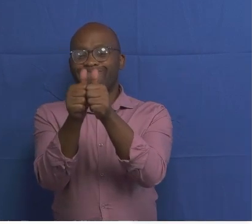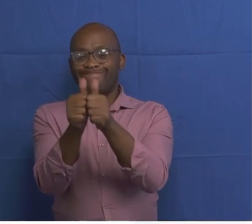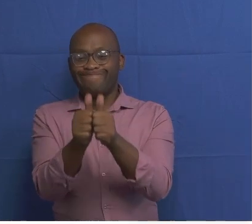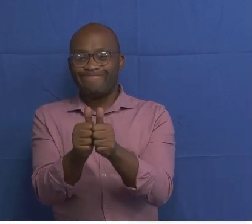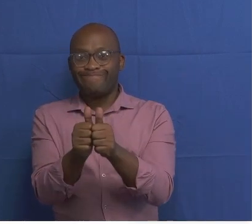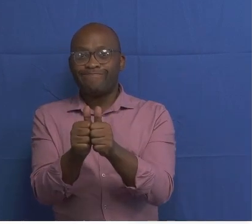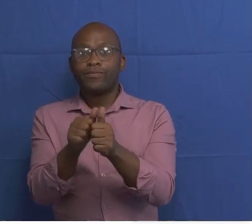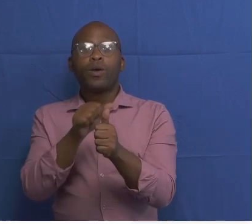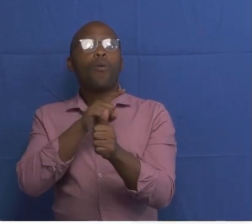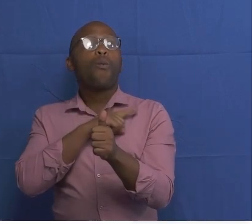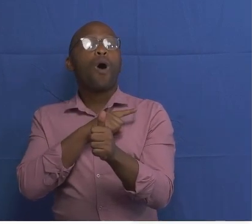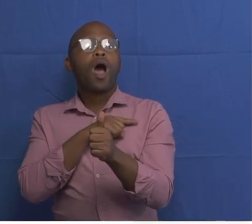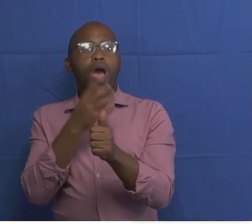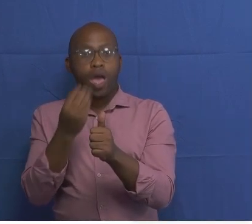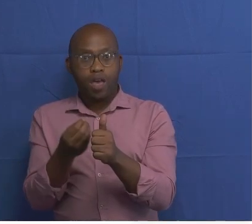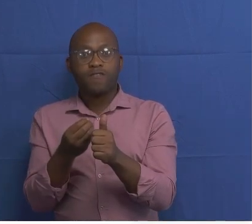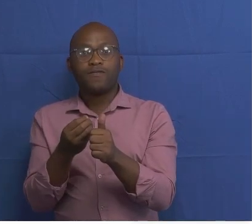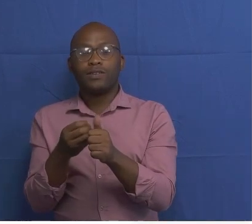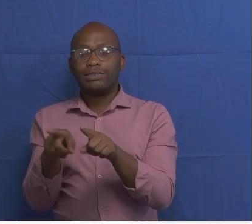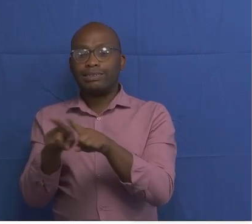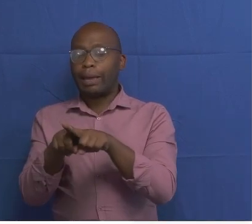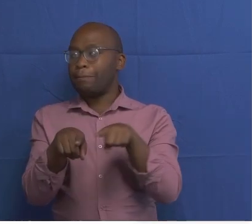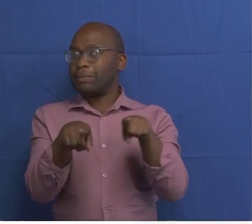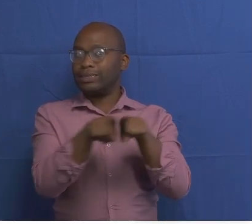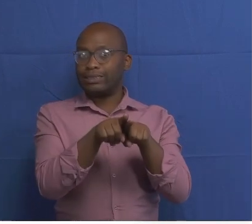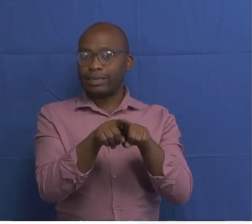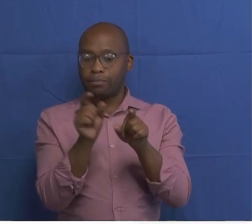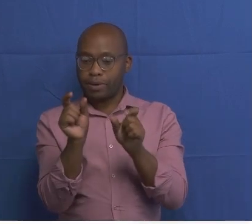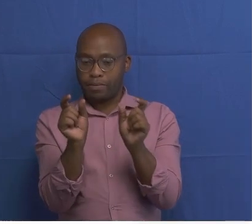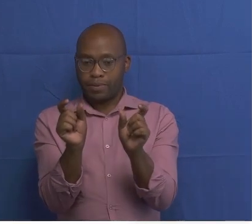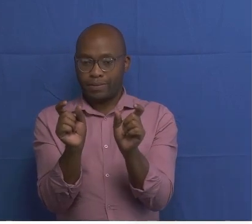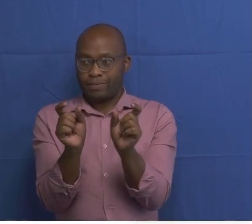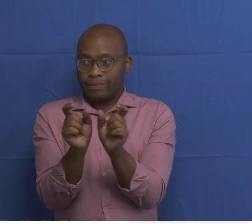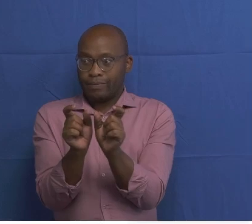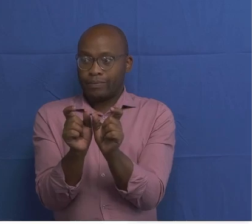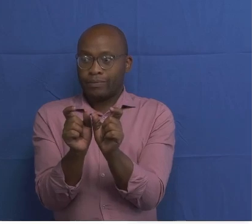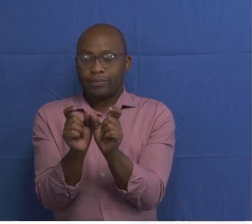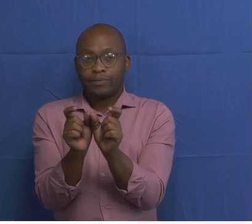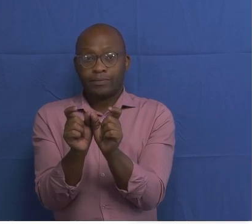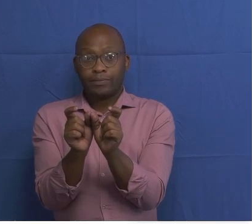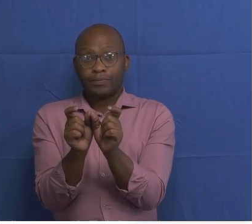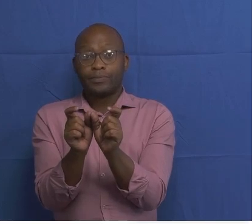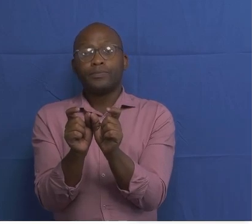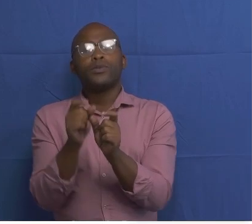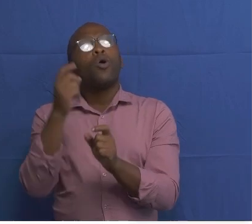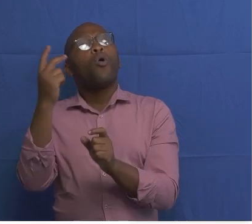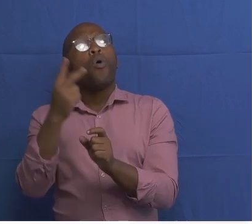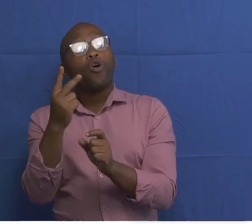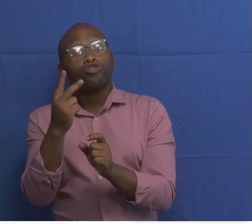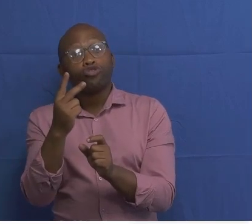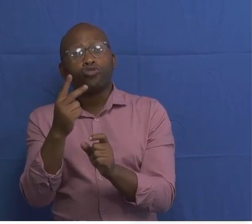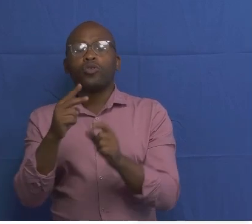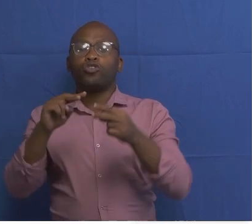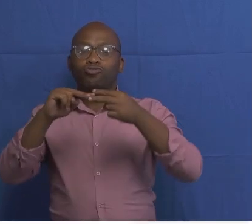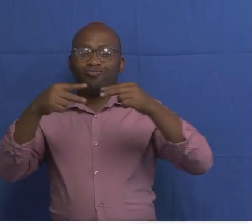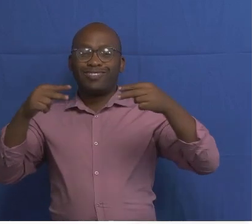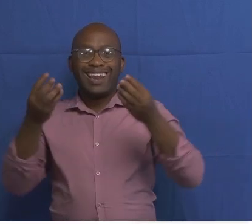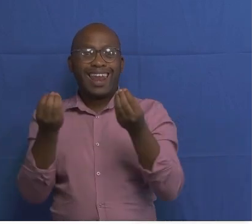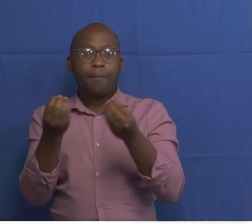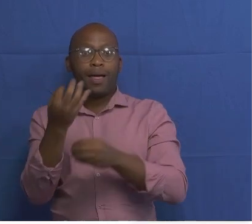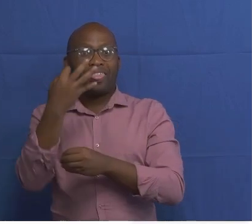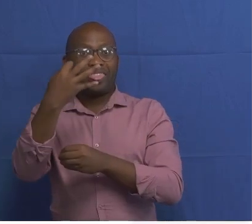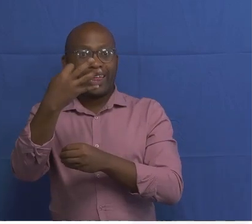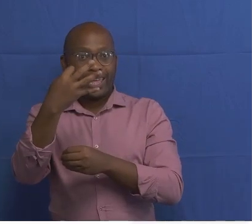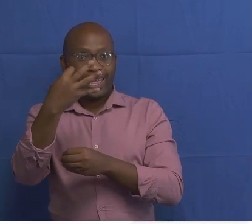got identical alleles. We can also identify that gene number 3 is also homozygous,